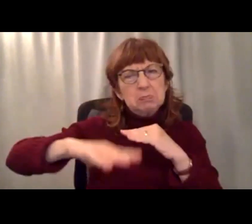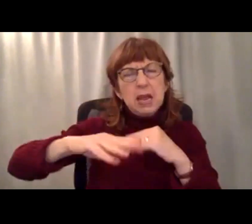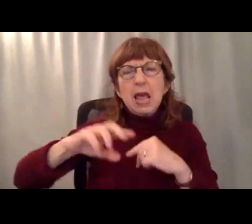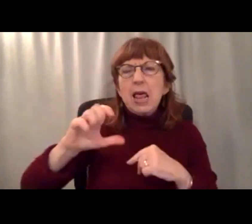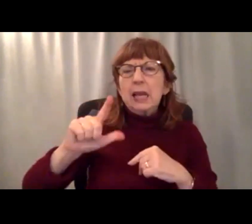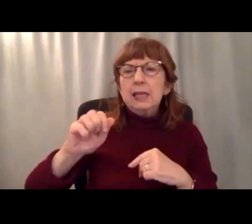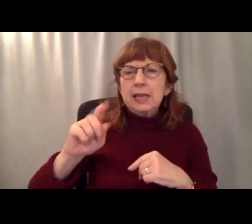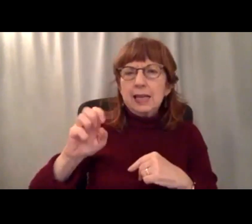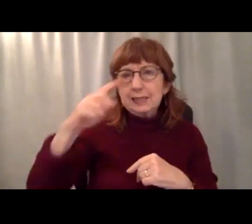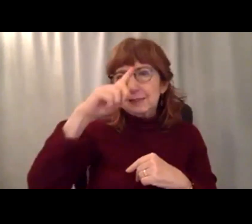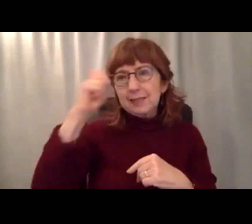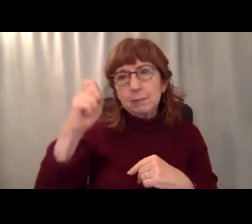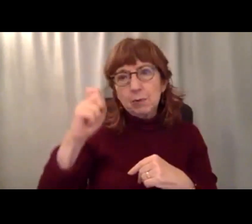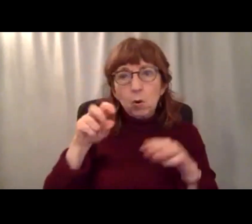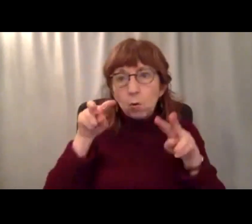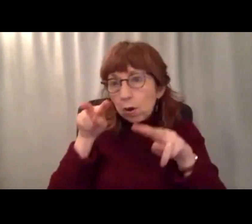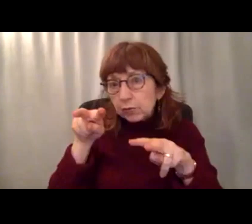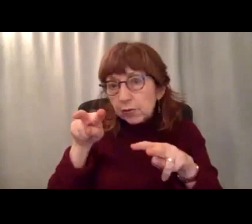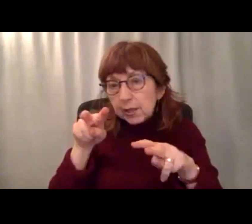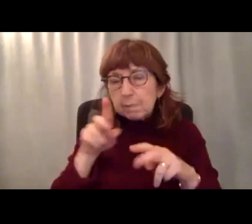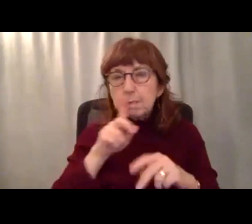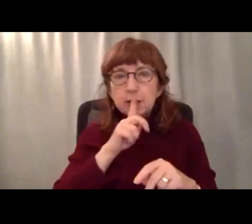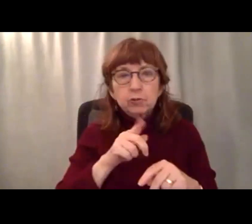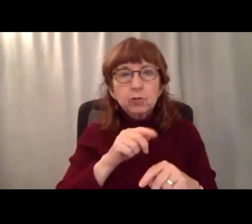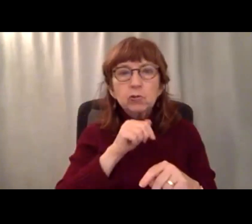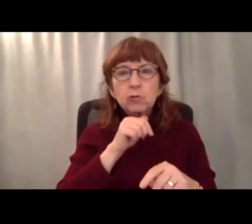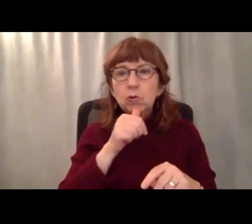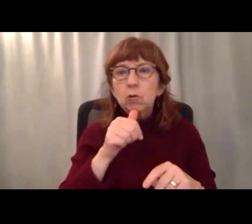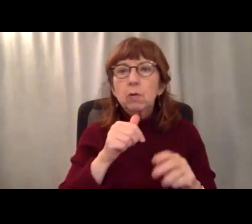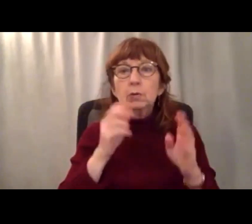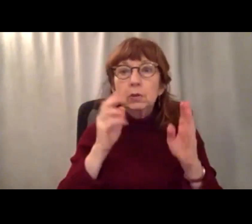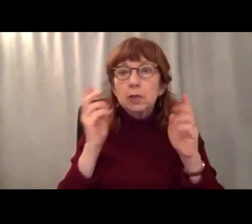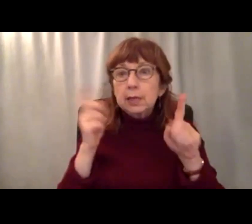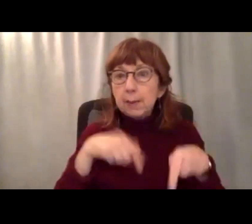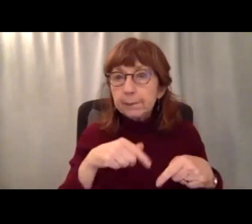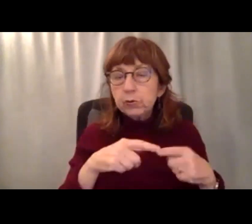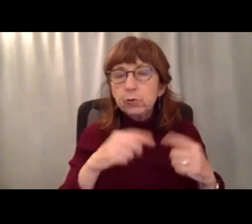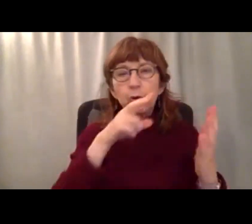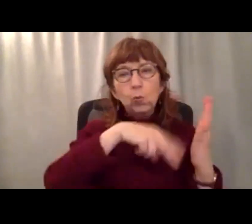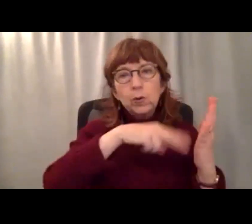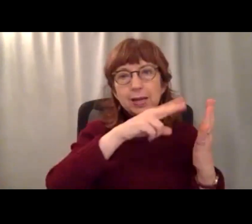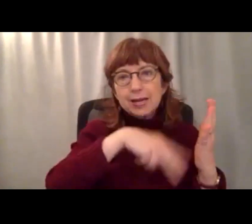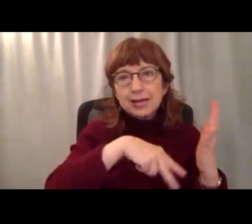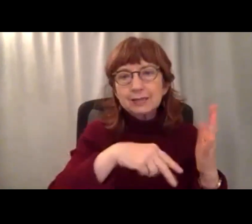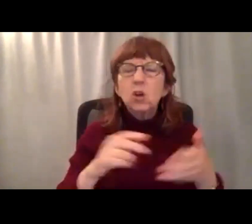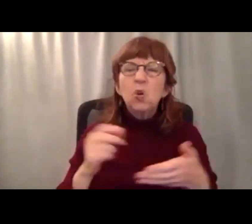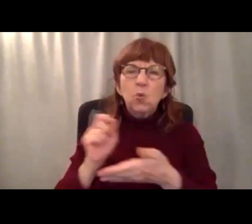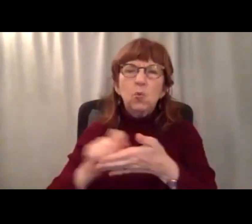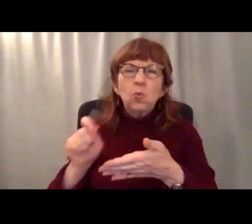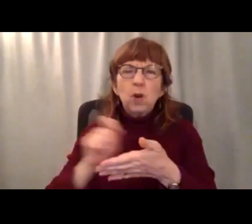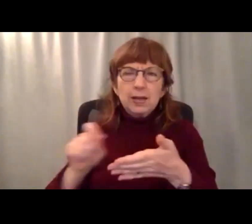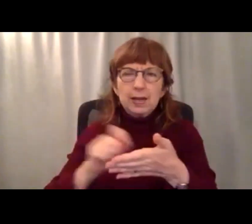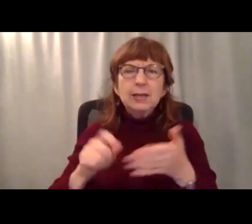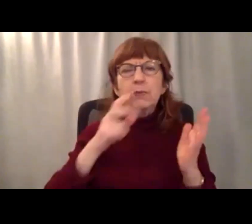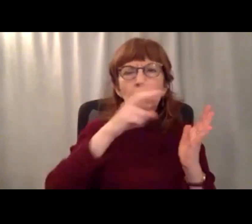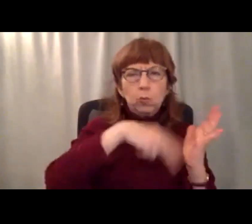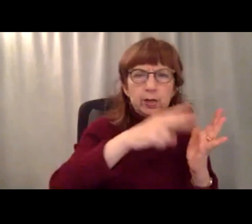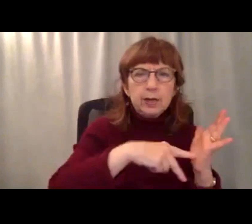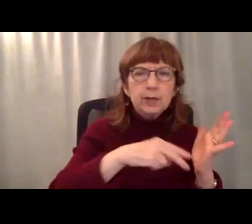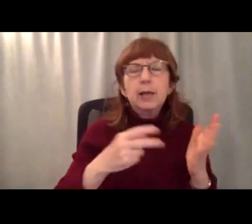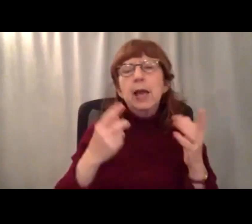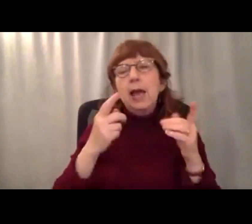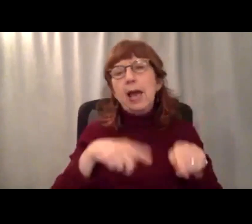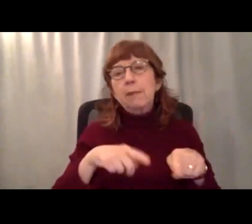And be sure not to miss it or the reading, the Queer Ancestors Project Writes reading that's happening in April.